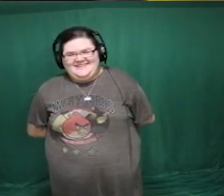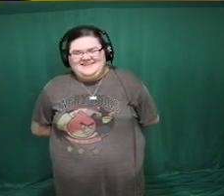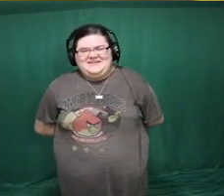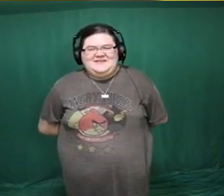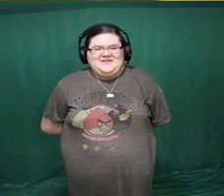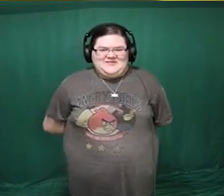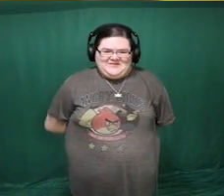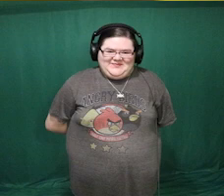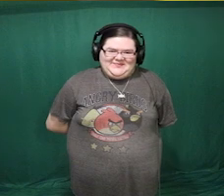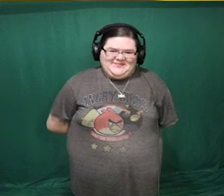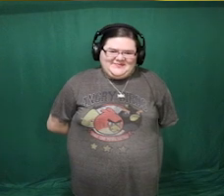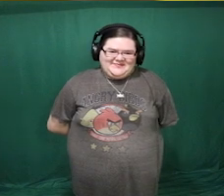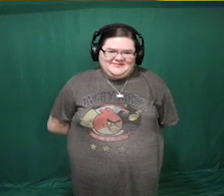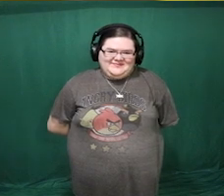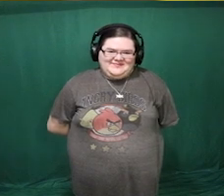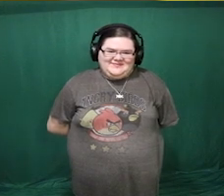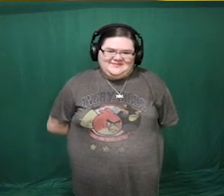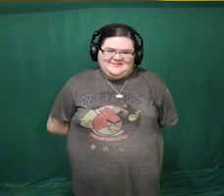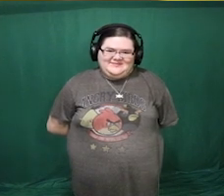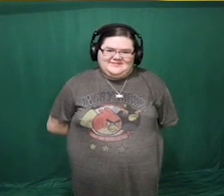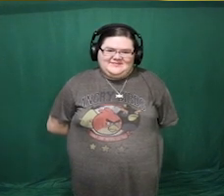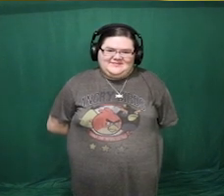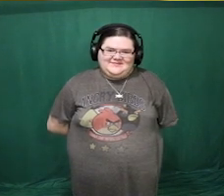Take a look.